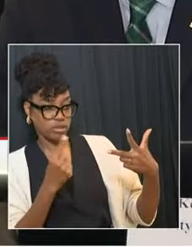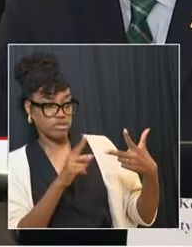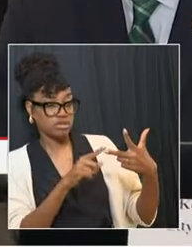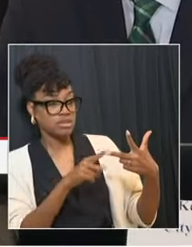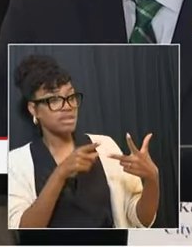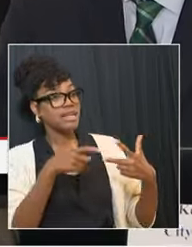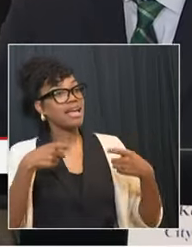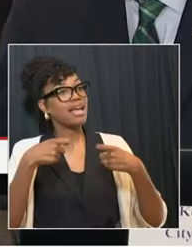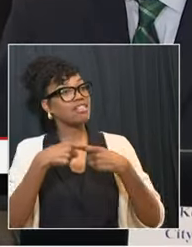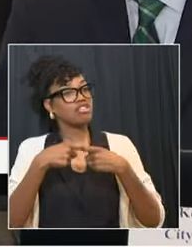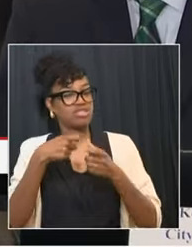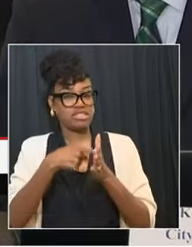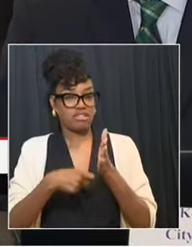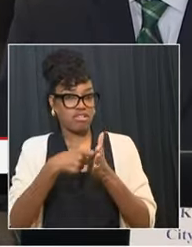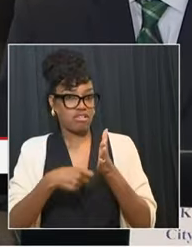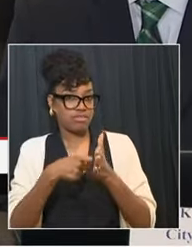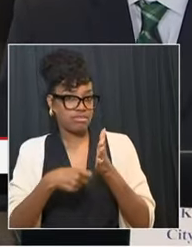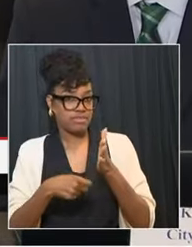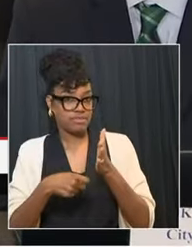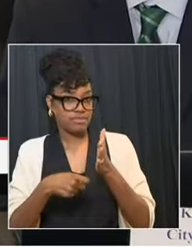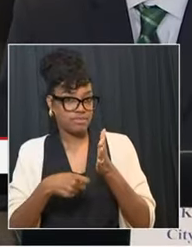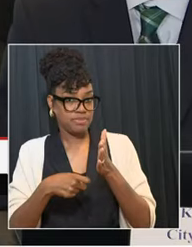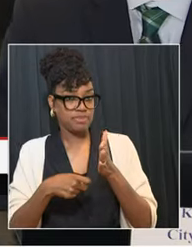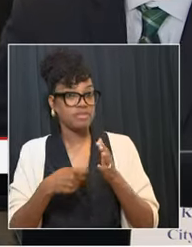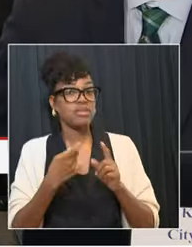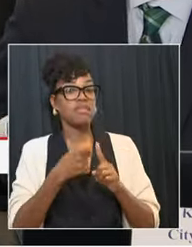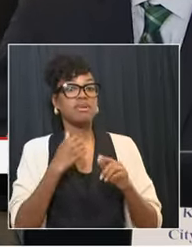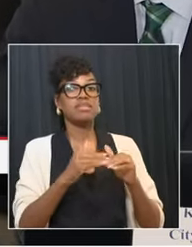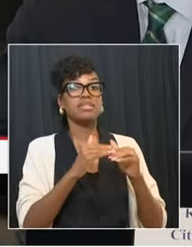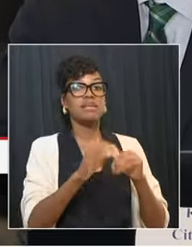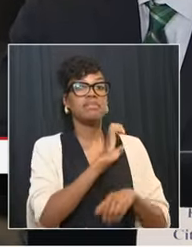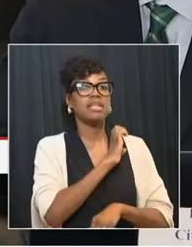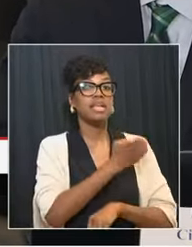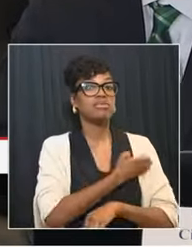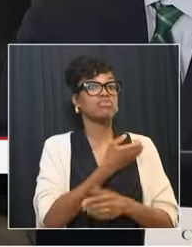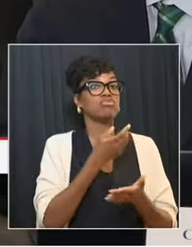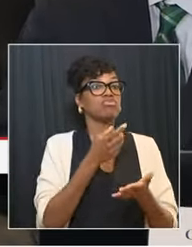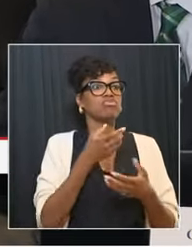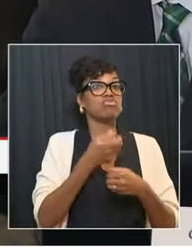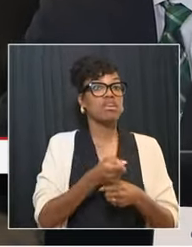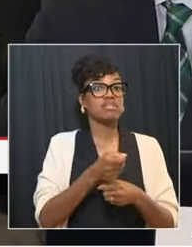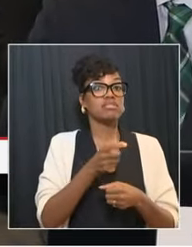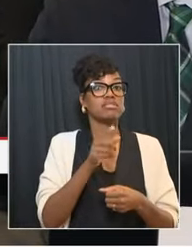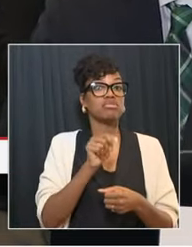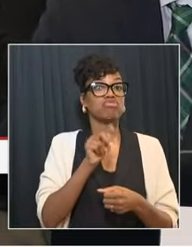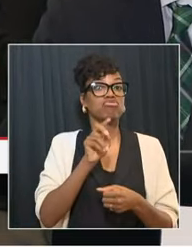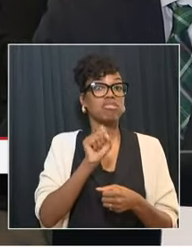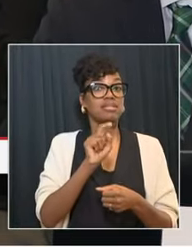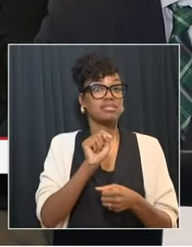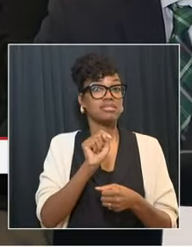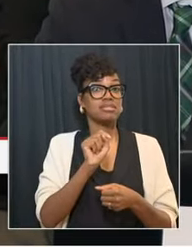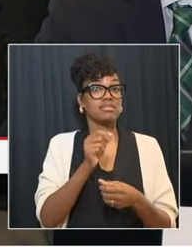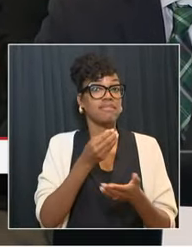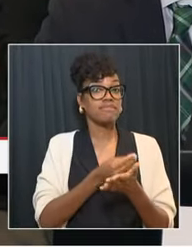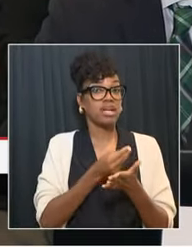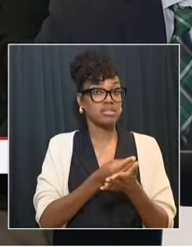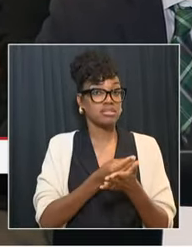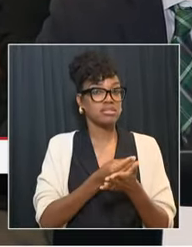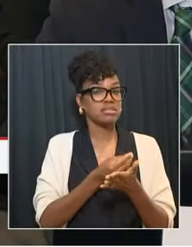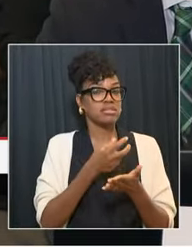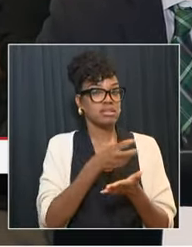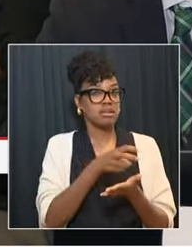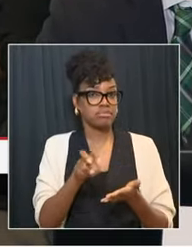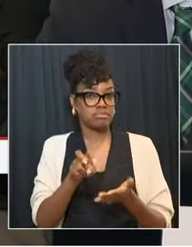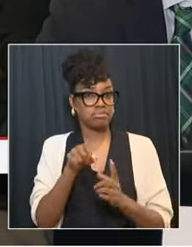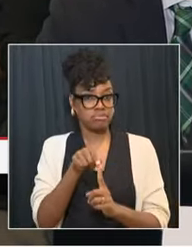electricity costs are being paid for from the Sustainable Energy Trust Fund. So there's no cut to electricity costs, but some of the Sustainable Energy